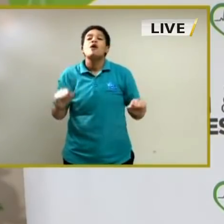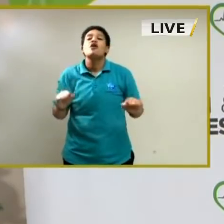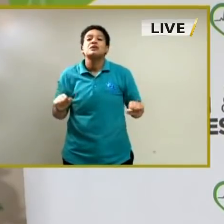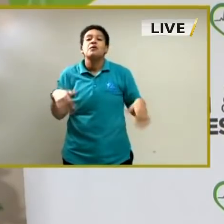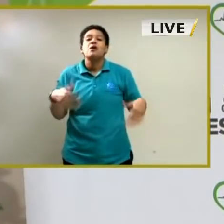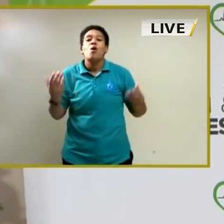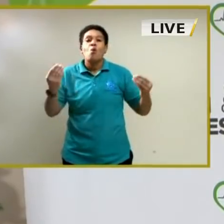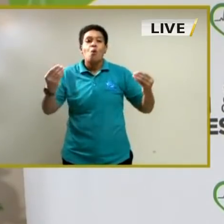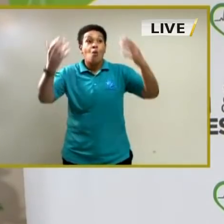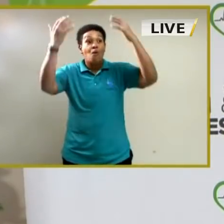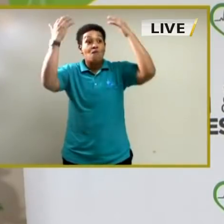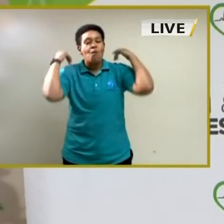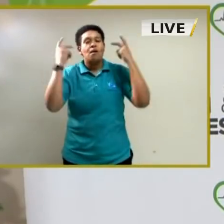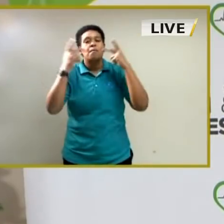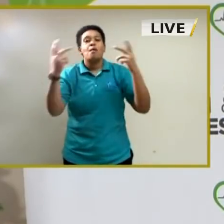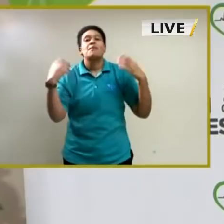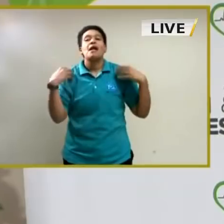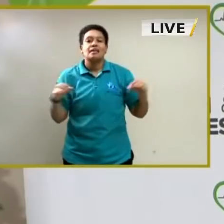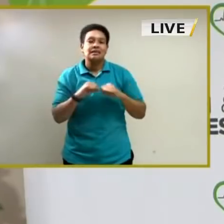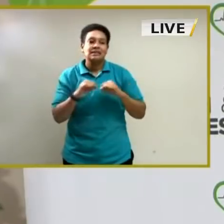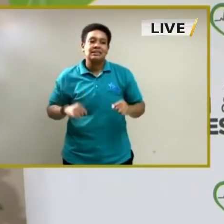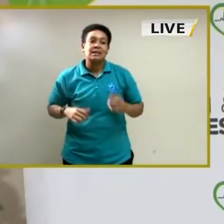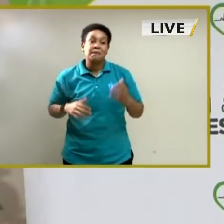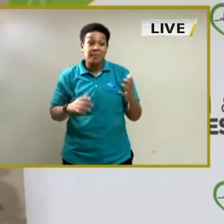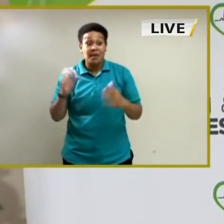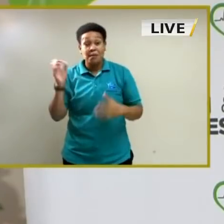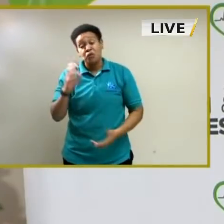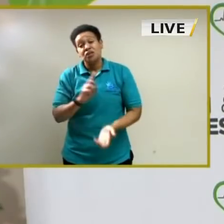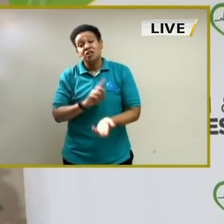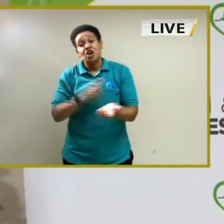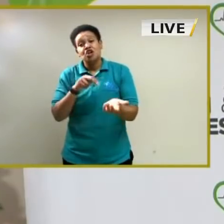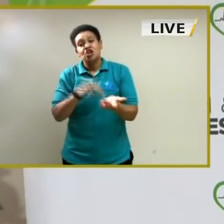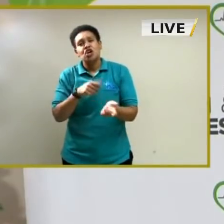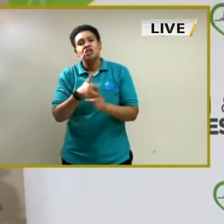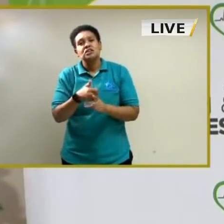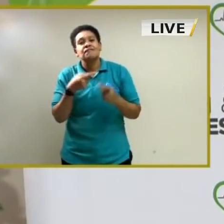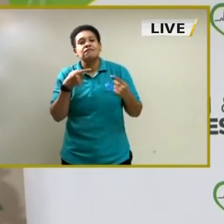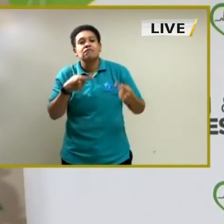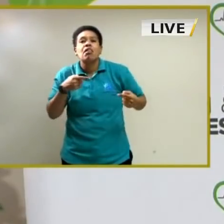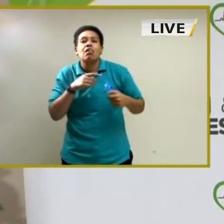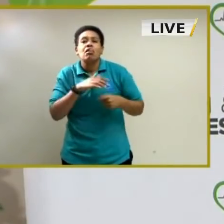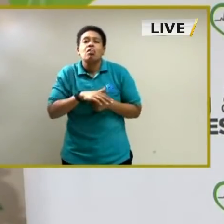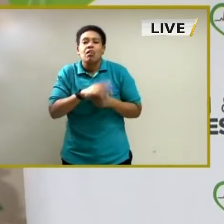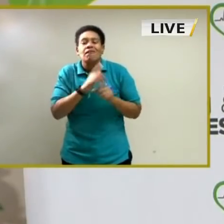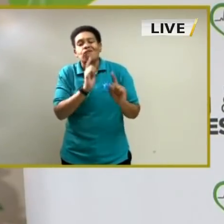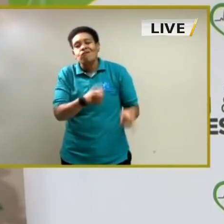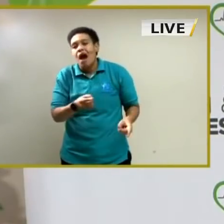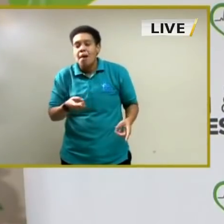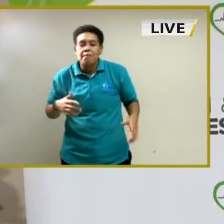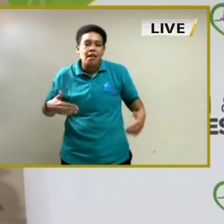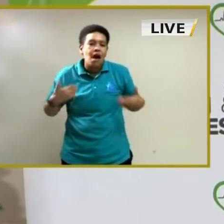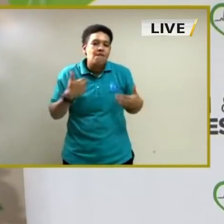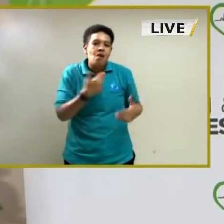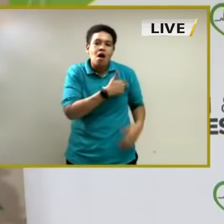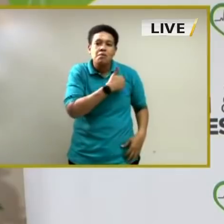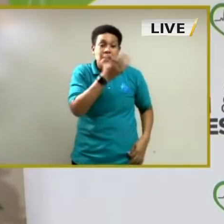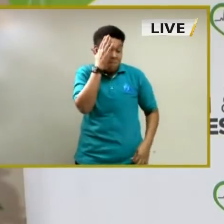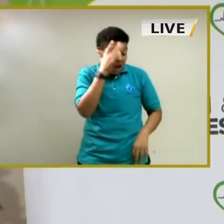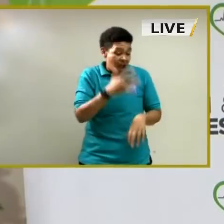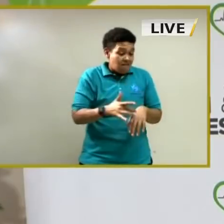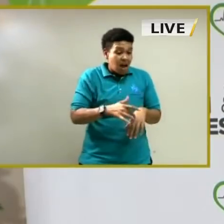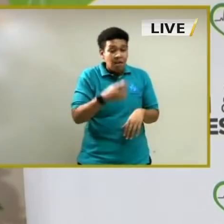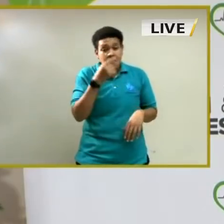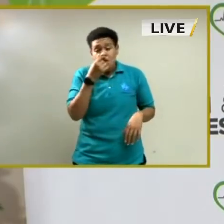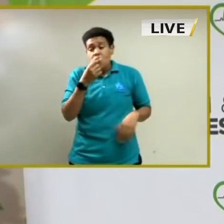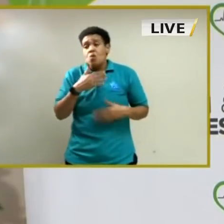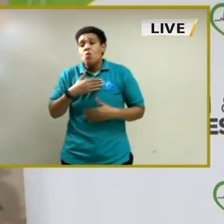of overwhelming the public health system, putting the doctors and nurses under strain, not having the hospital beds, the oxygen, and